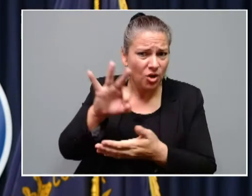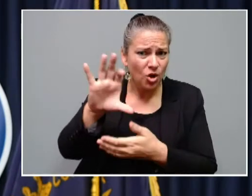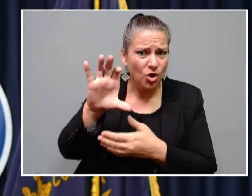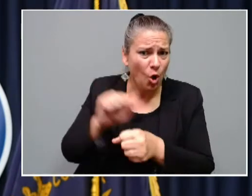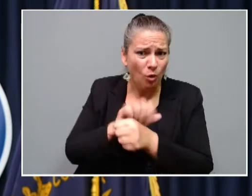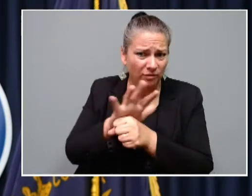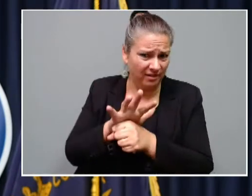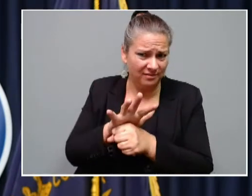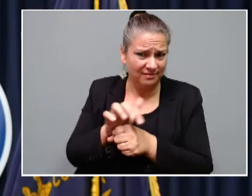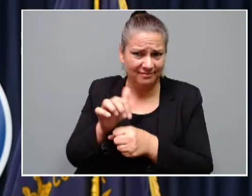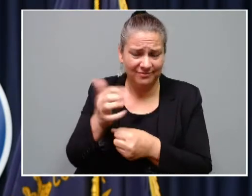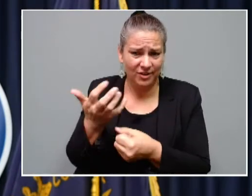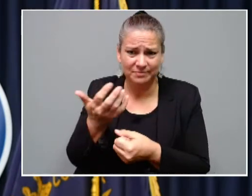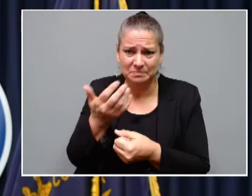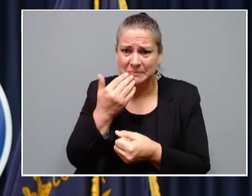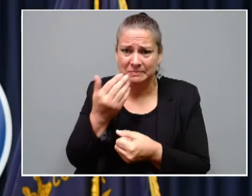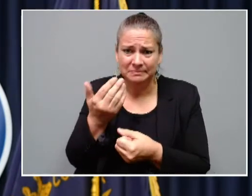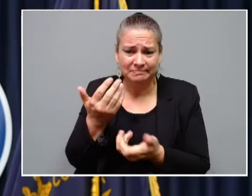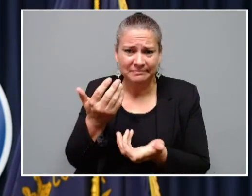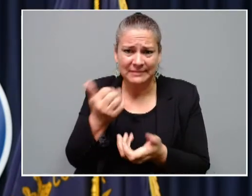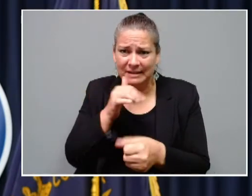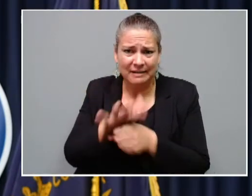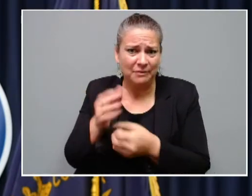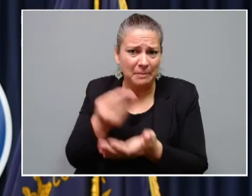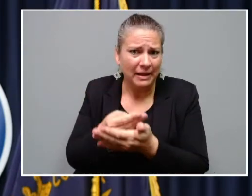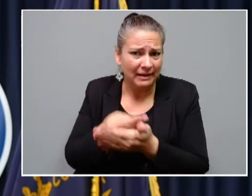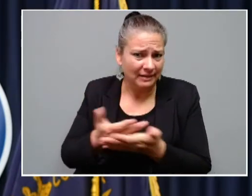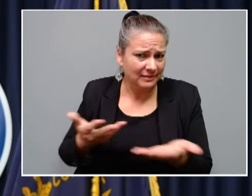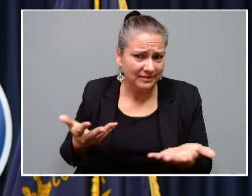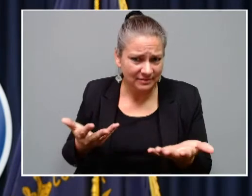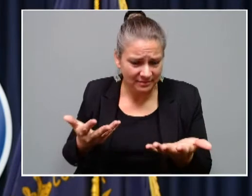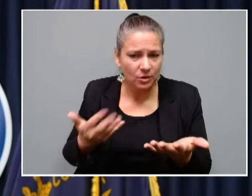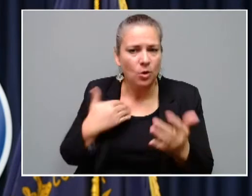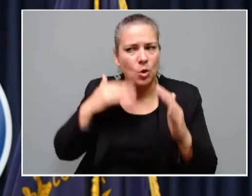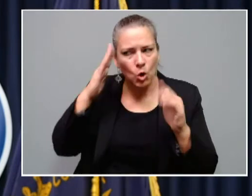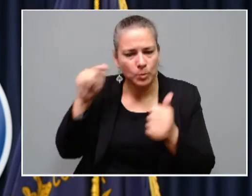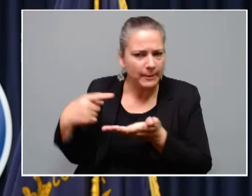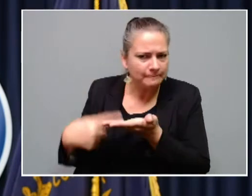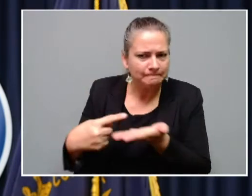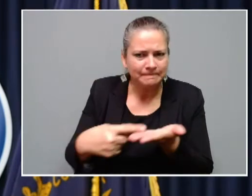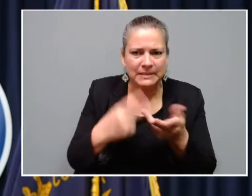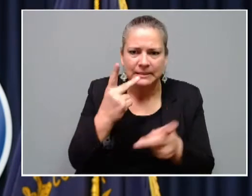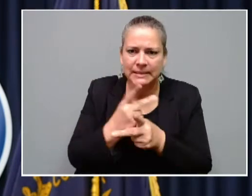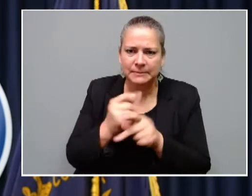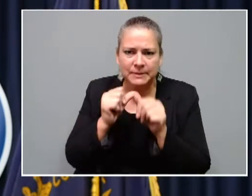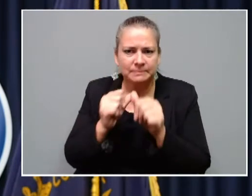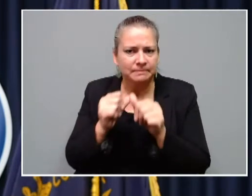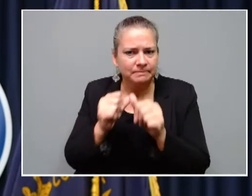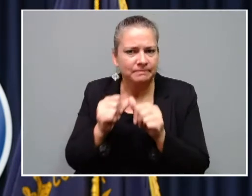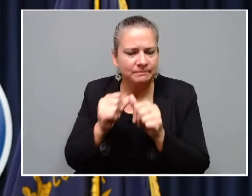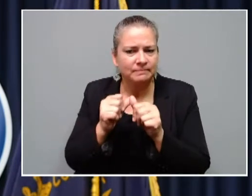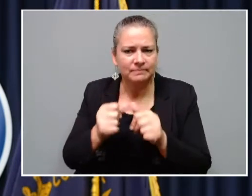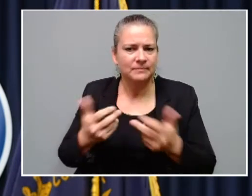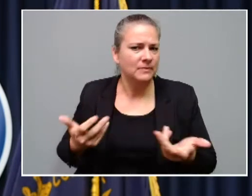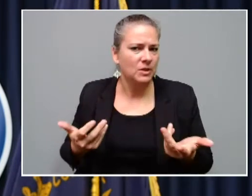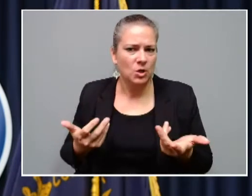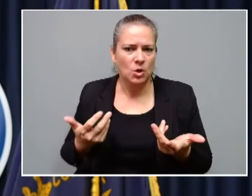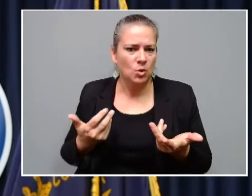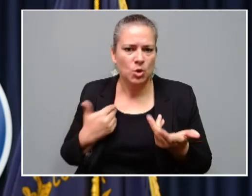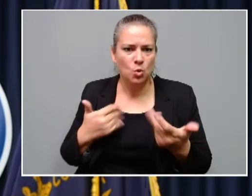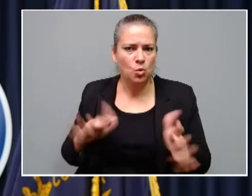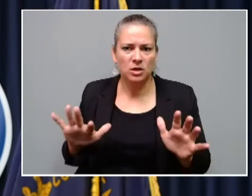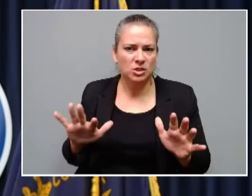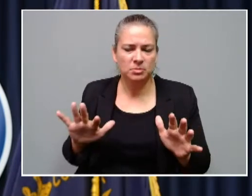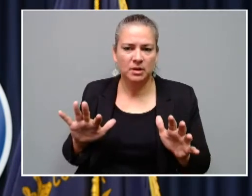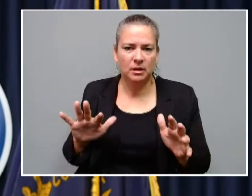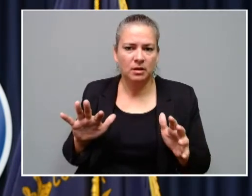those conversations will continue in earnest. I think we showed our good faith by not just throwing out a fully detailed,